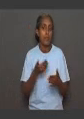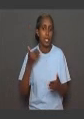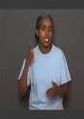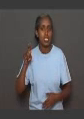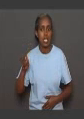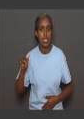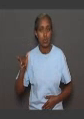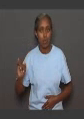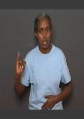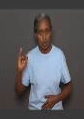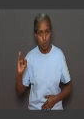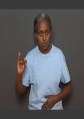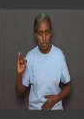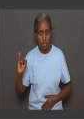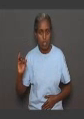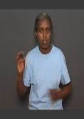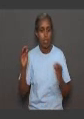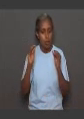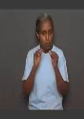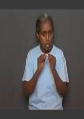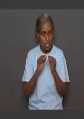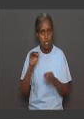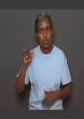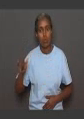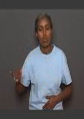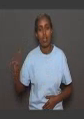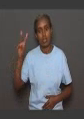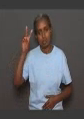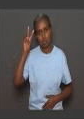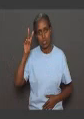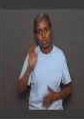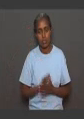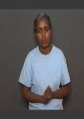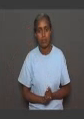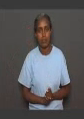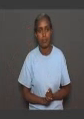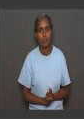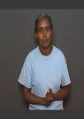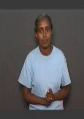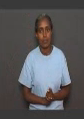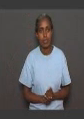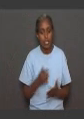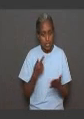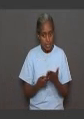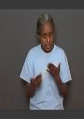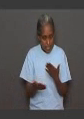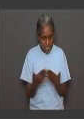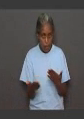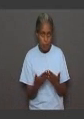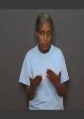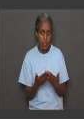minus xy iota plus y squared. This